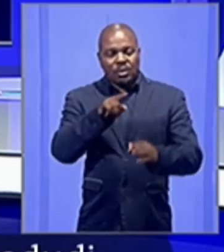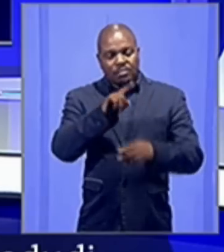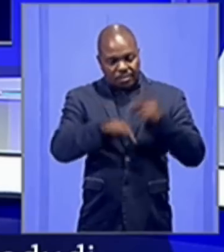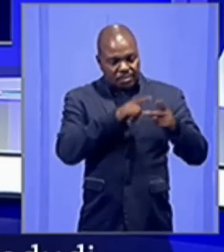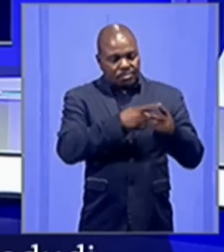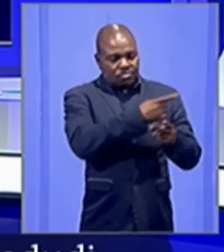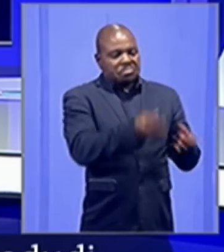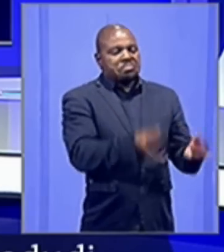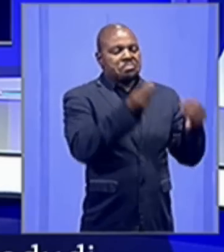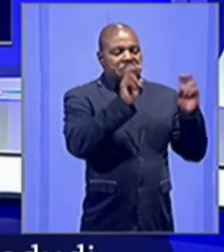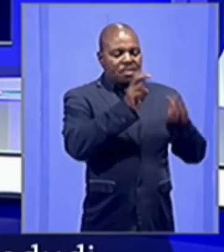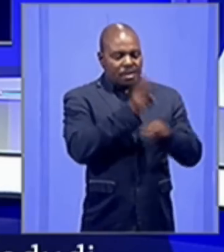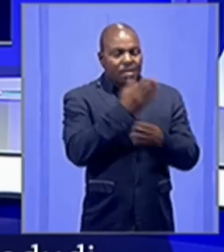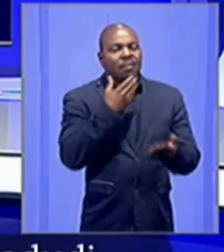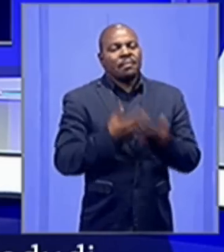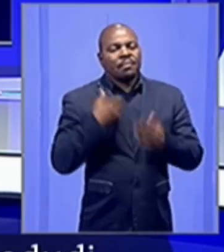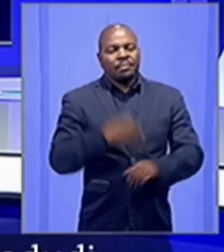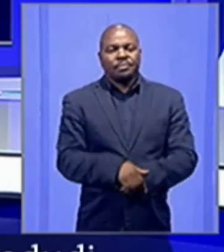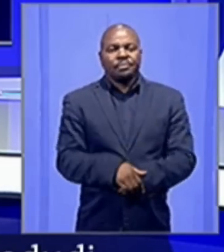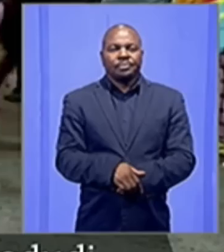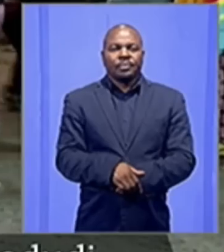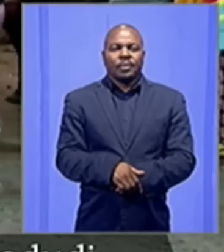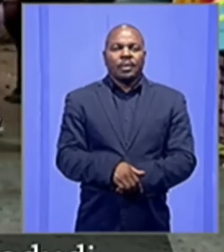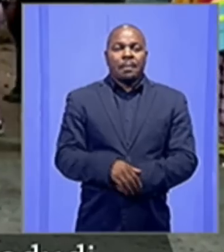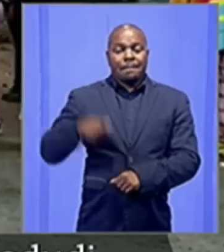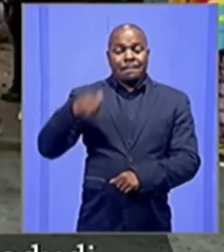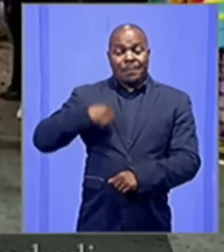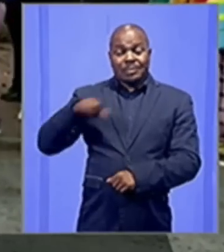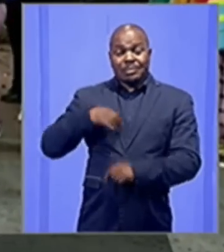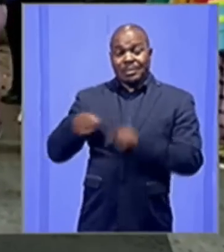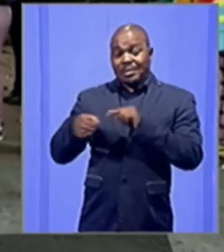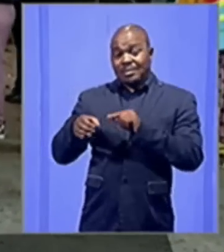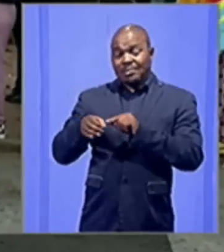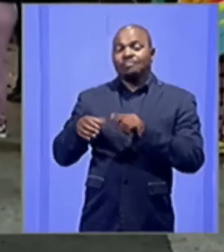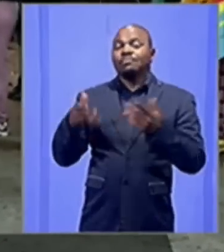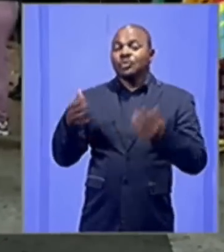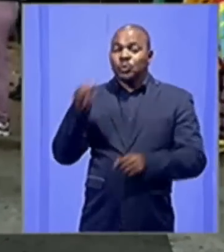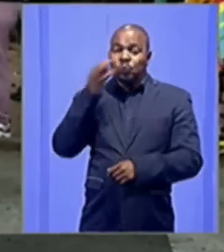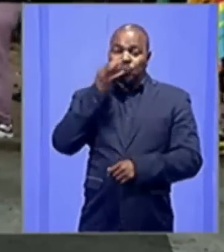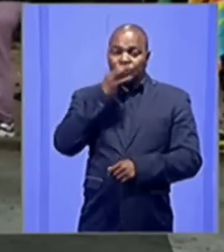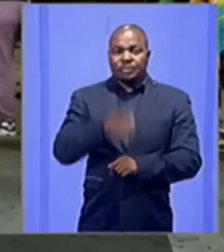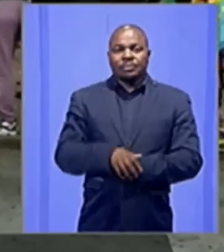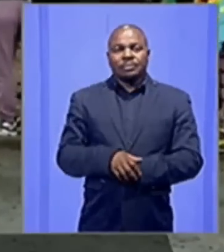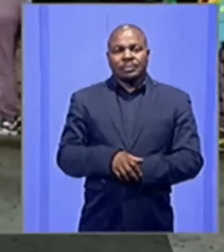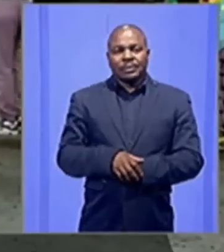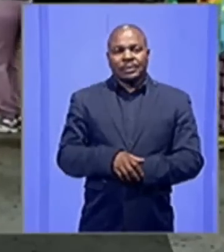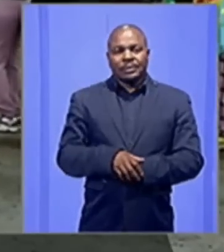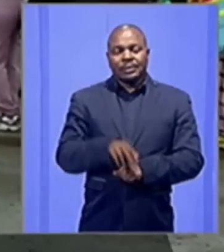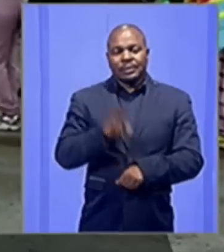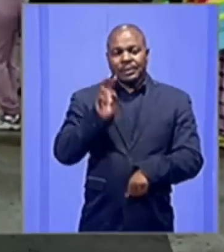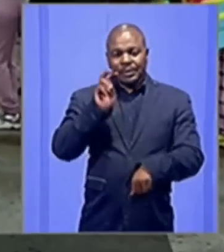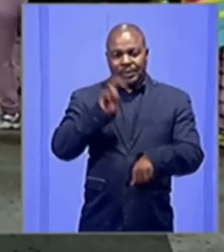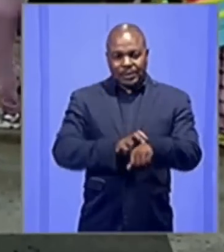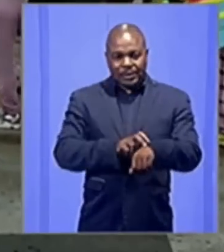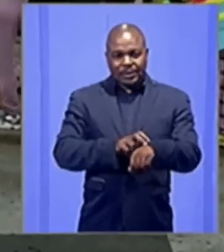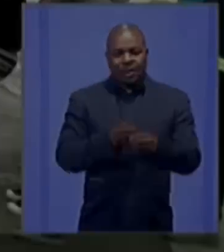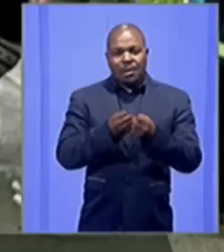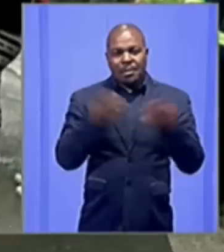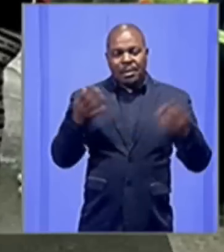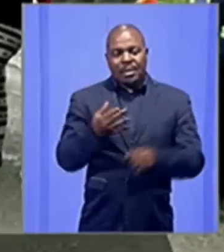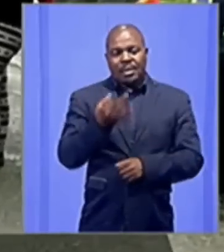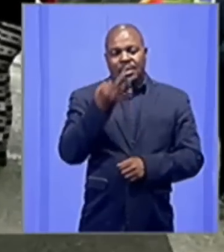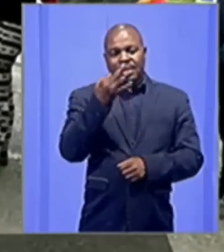hwetša mohlagase gape. Masepala wa selegae wa Ditsobotla o re ba hloka diranta tše dimilione tše